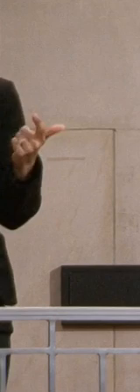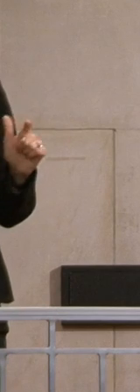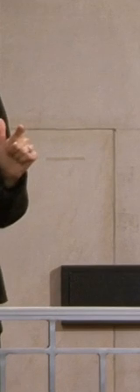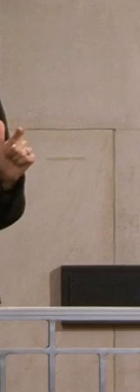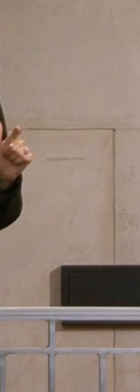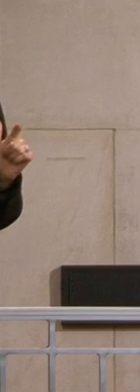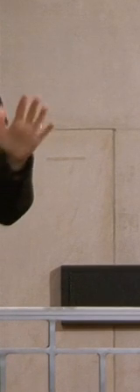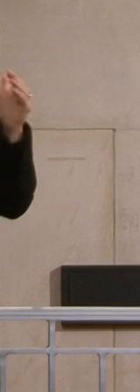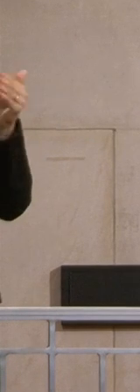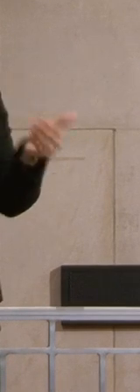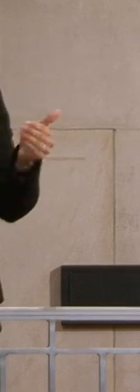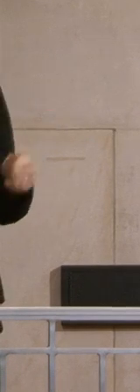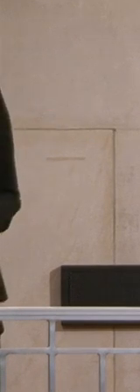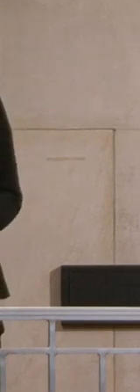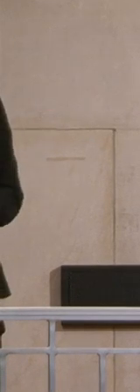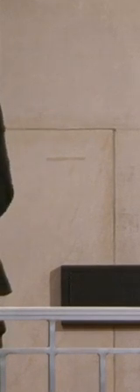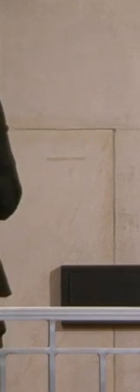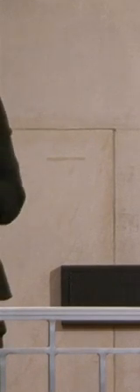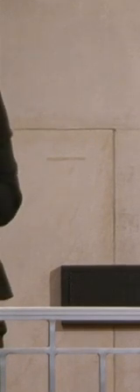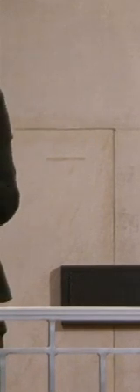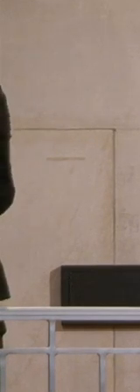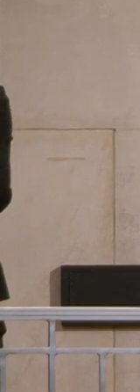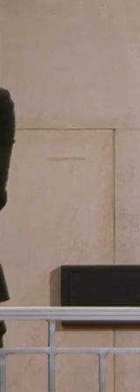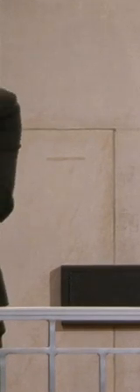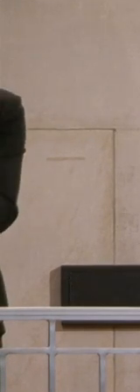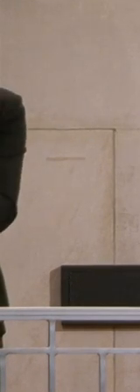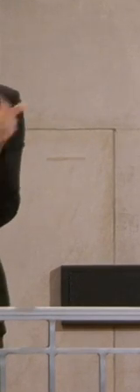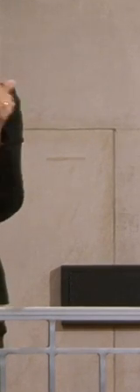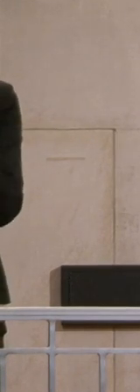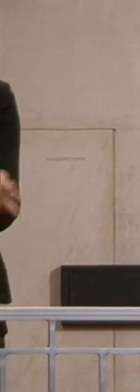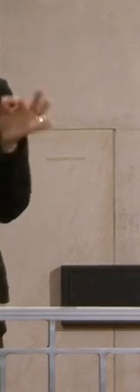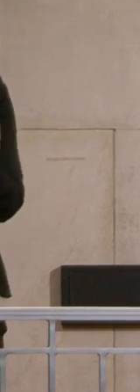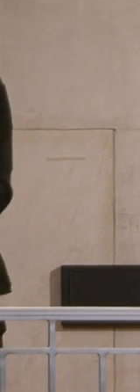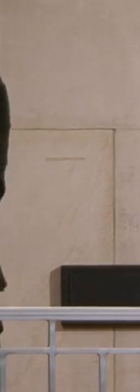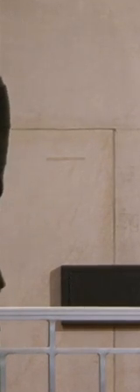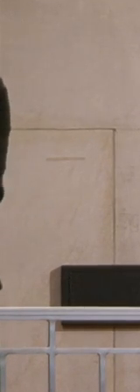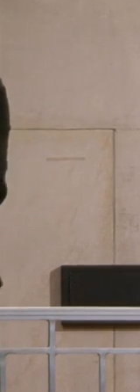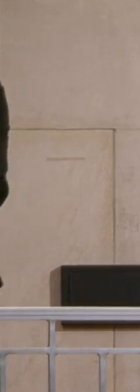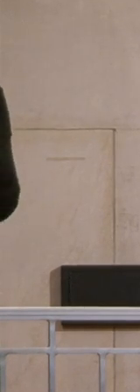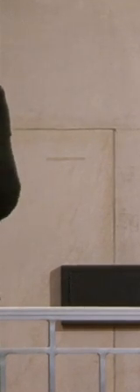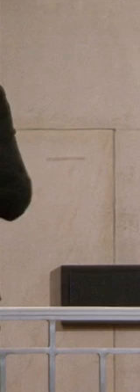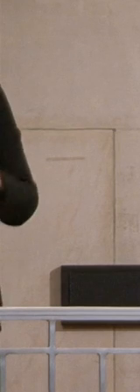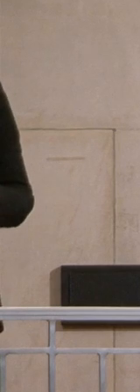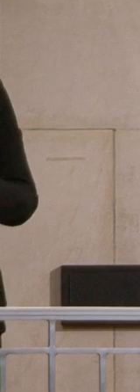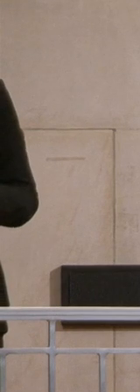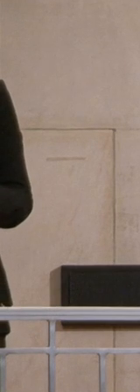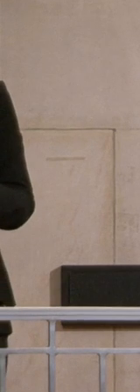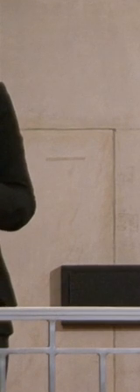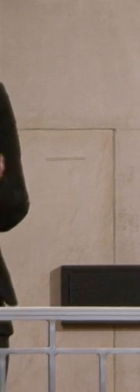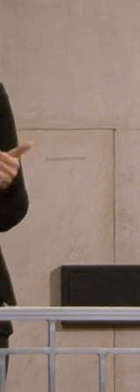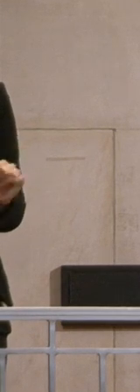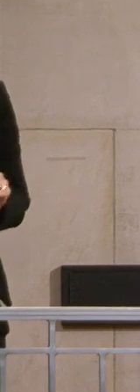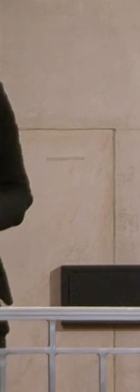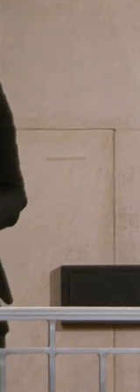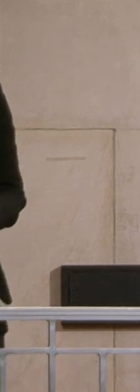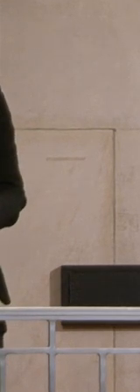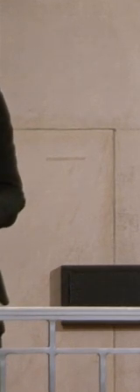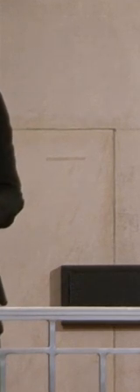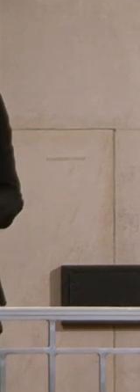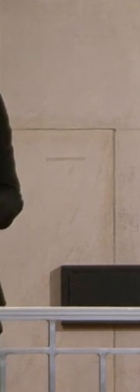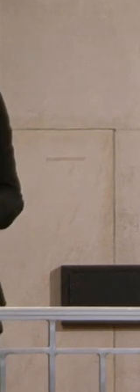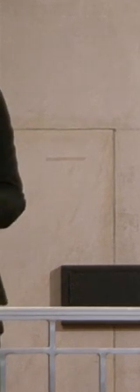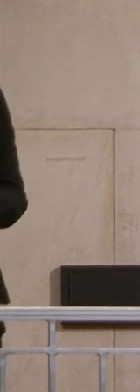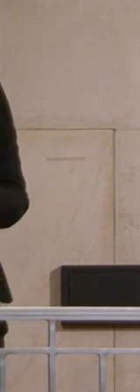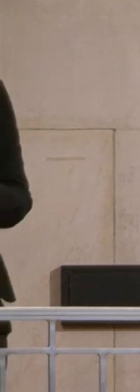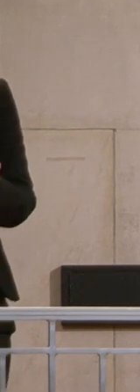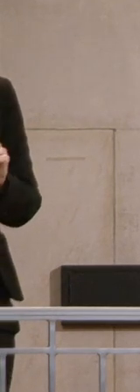ensure equal rights and equal justice for every American. Because it is still true that injustice